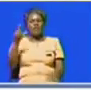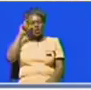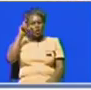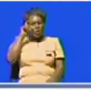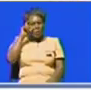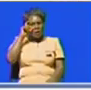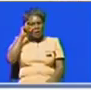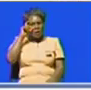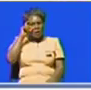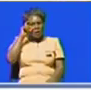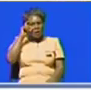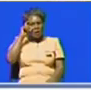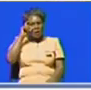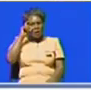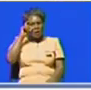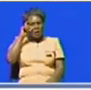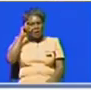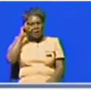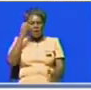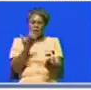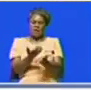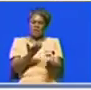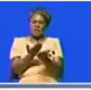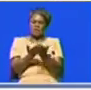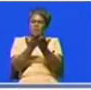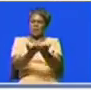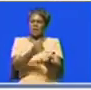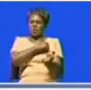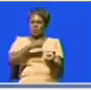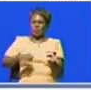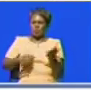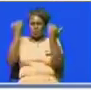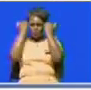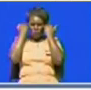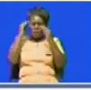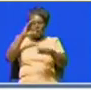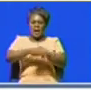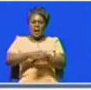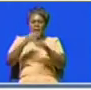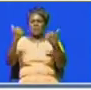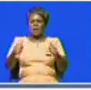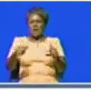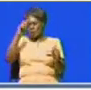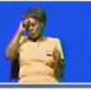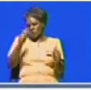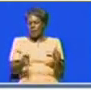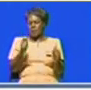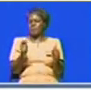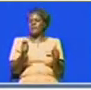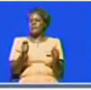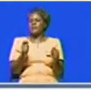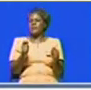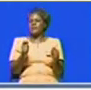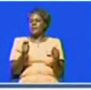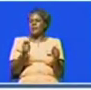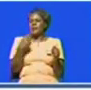why not Chebukati? But this is the evidence that you have presented to the Supreme Court, but we're yet to receive the reasoned judgment from them that